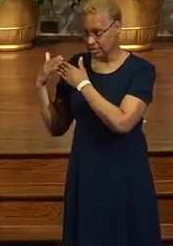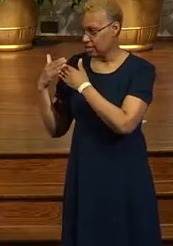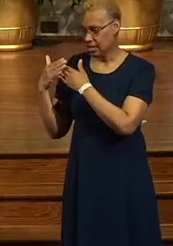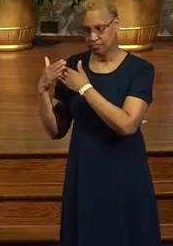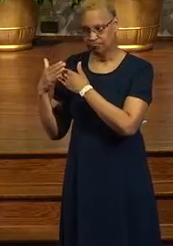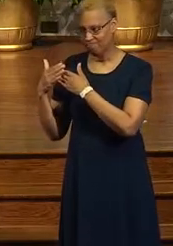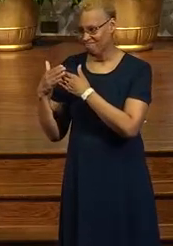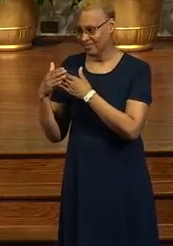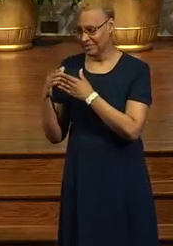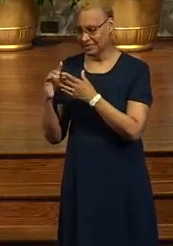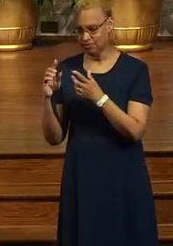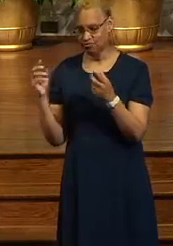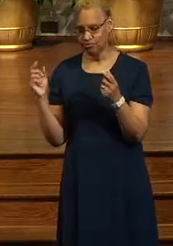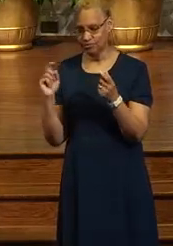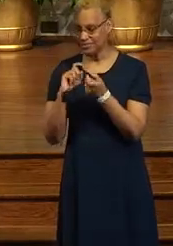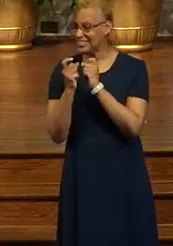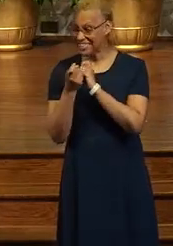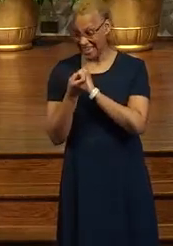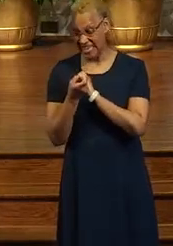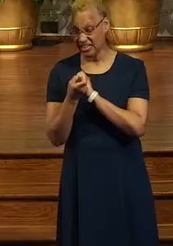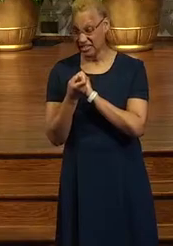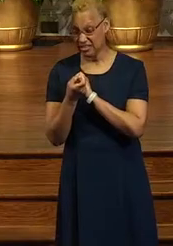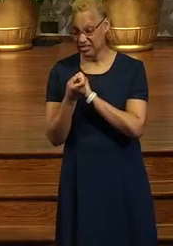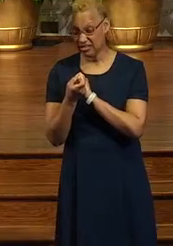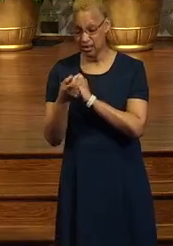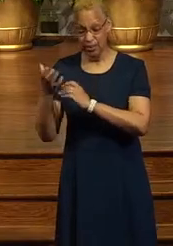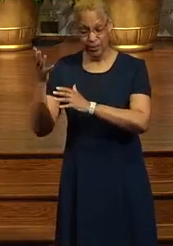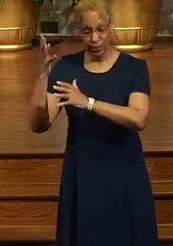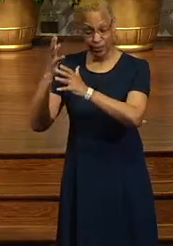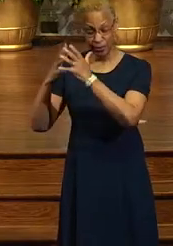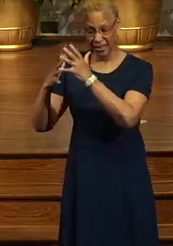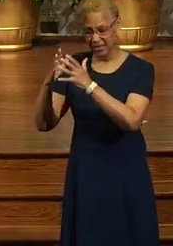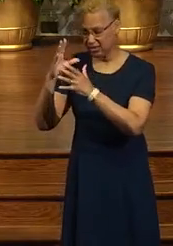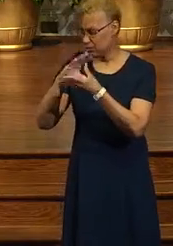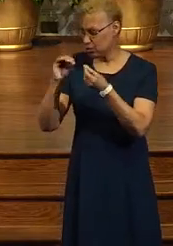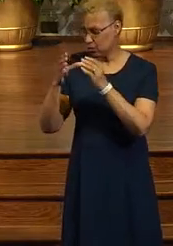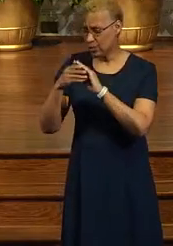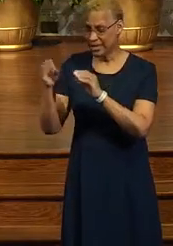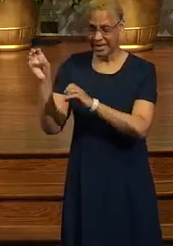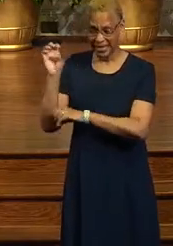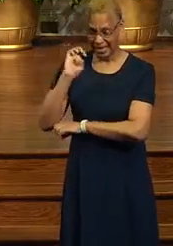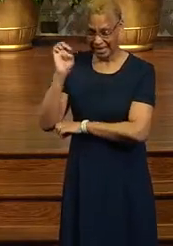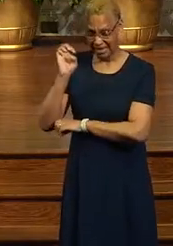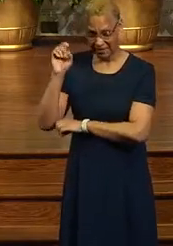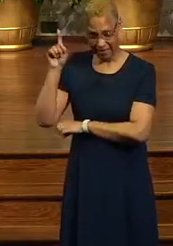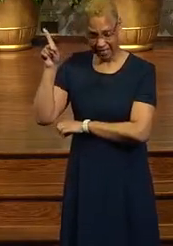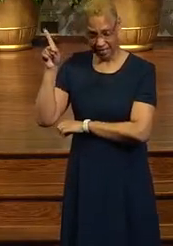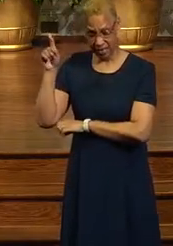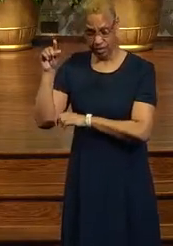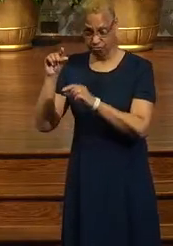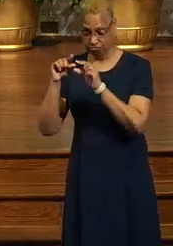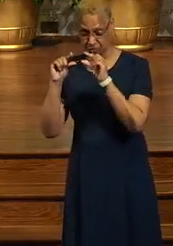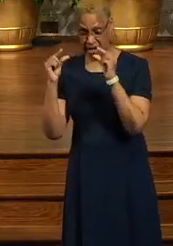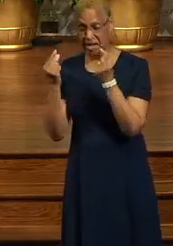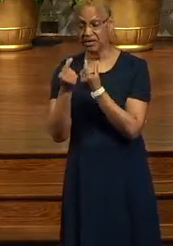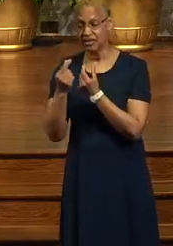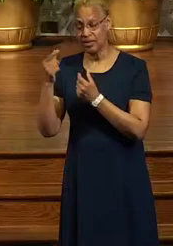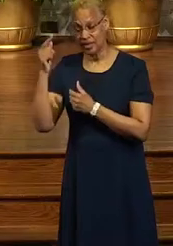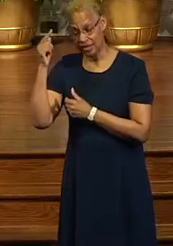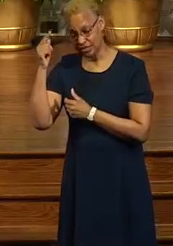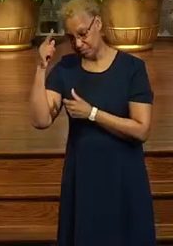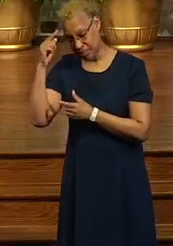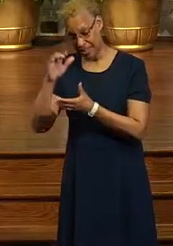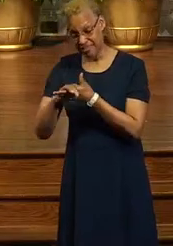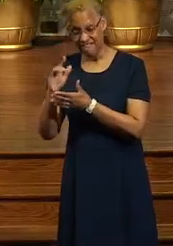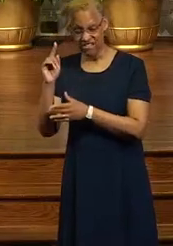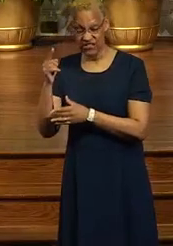You remember the story. Eve was tricked in the garden, believing the first